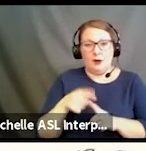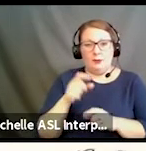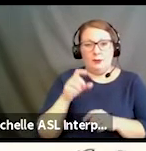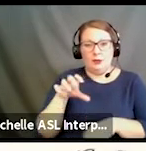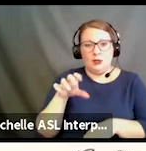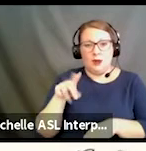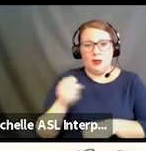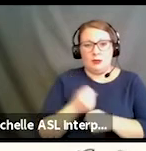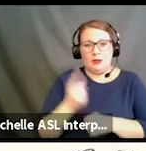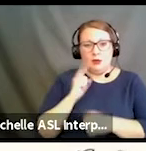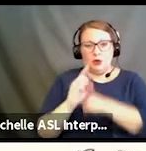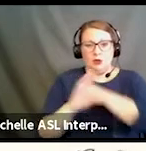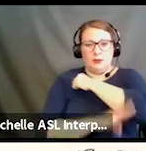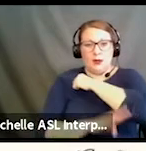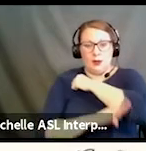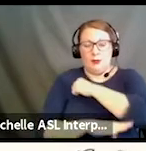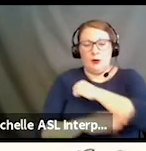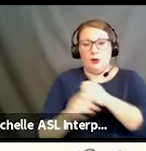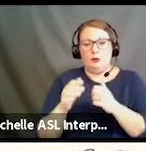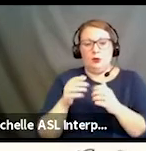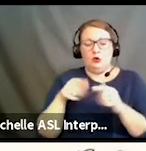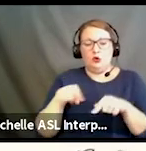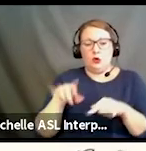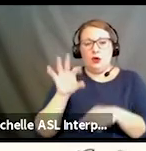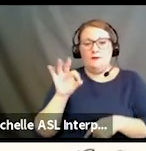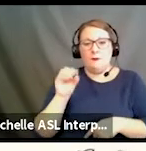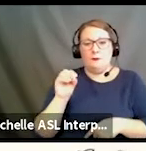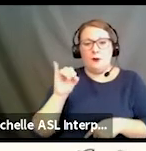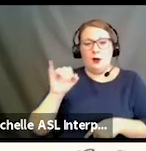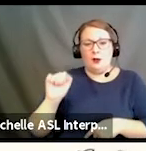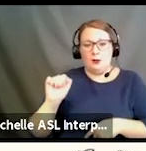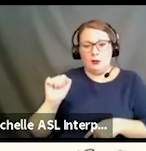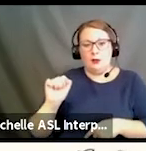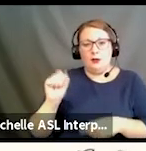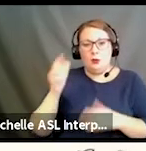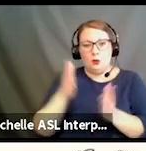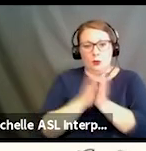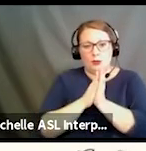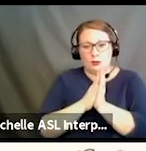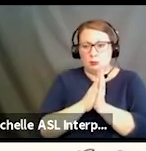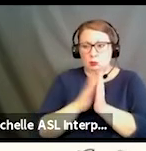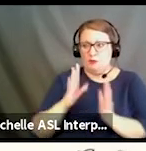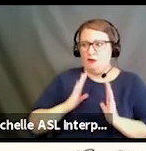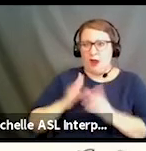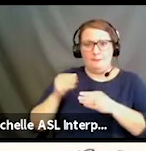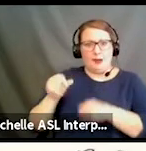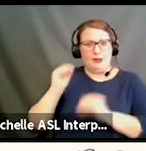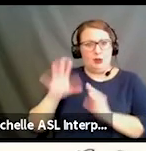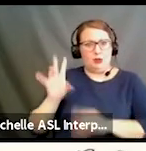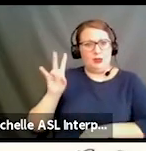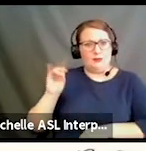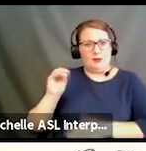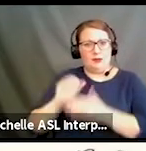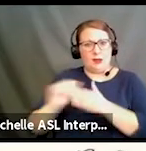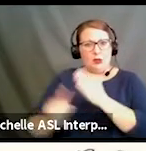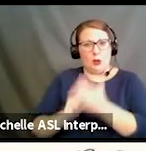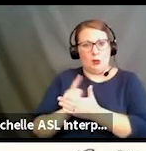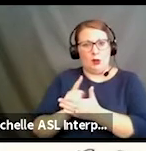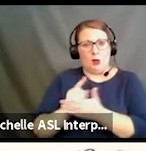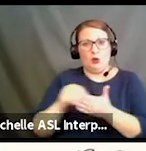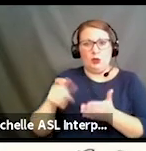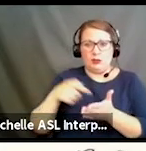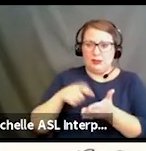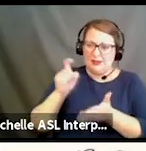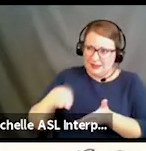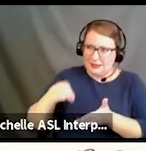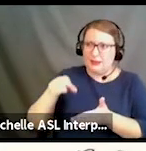in response to a FOIA request. We have no problem with teachers making $70 an hour. Our students certainly need this district